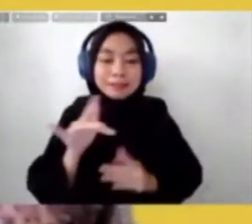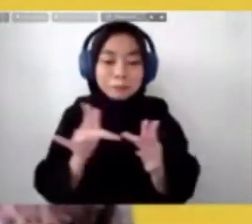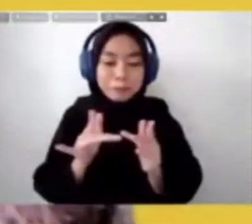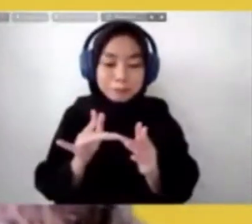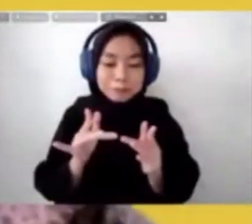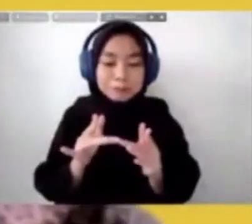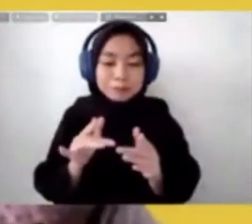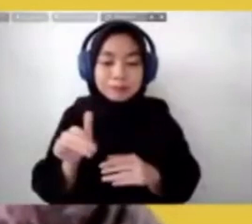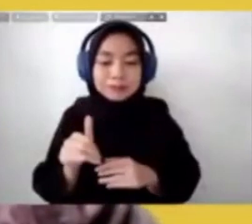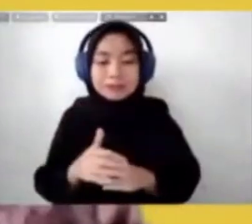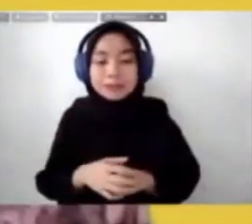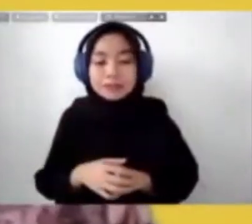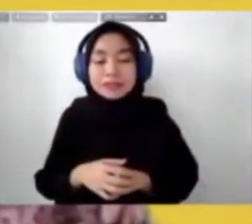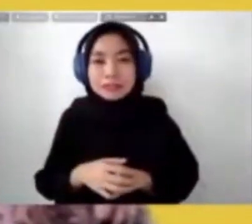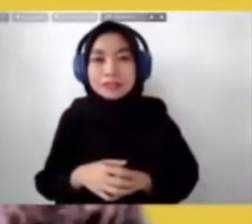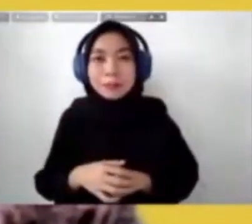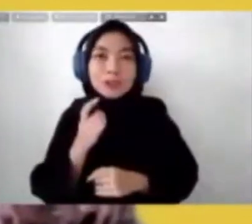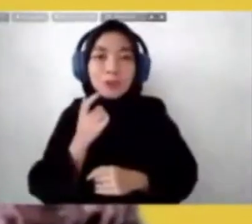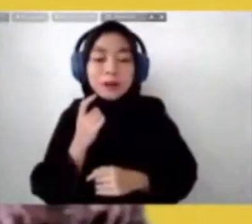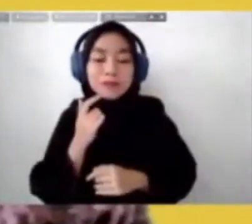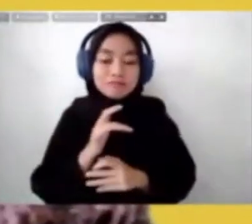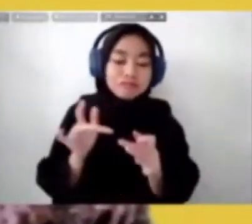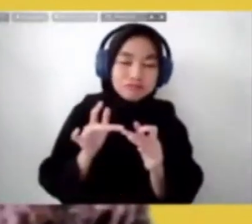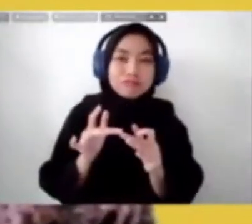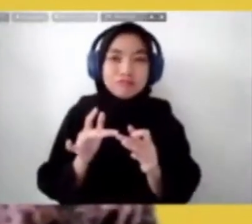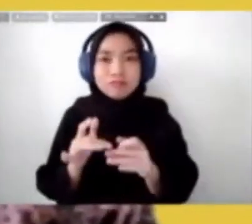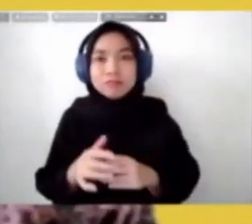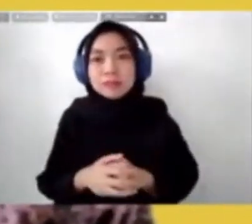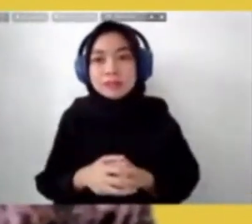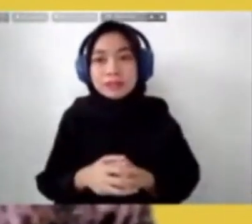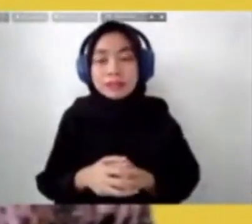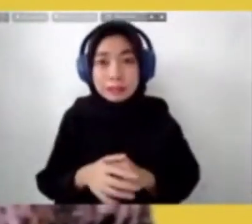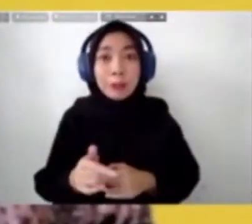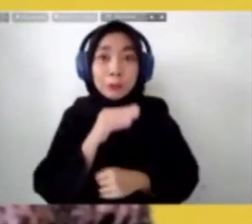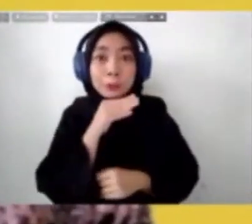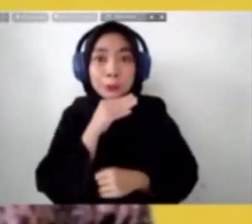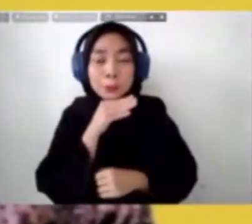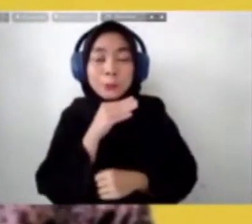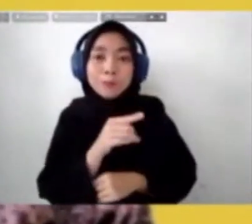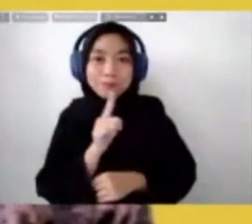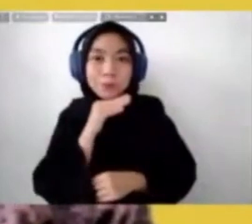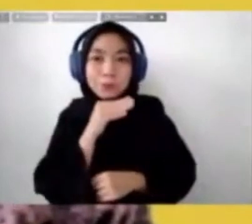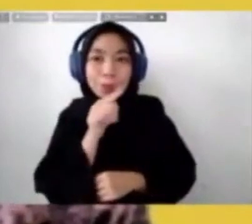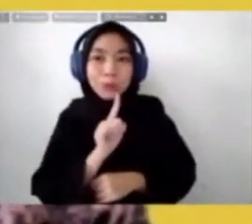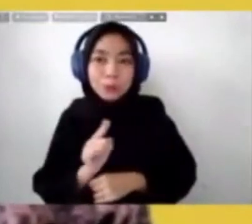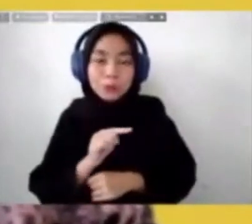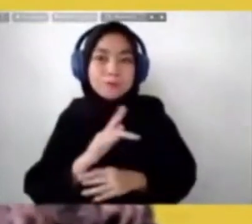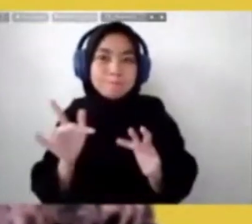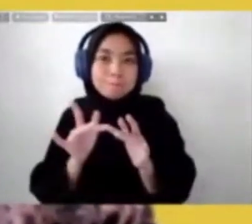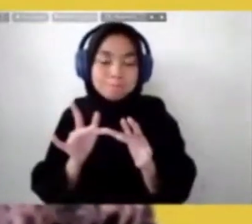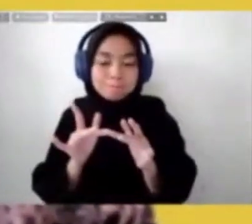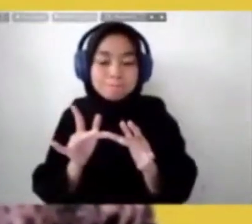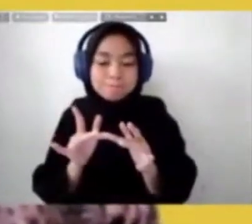rejoin us. So please be patient until she can join us again later